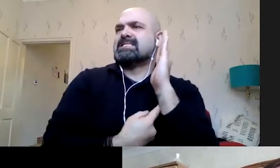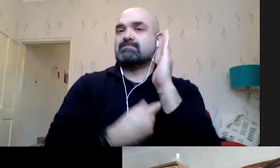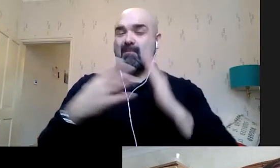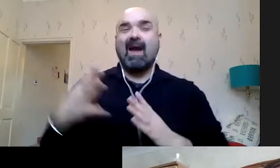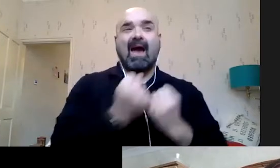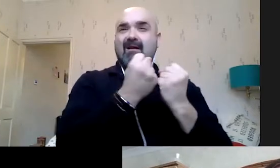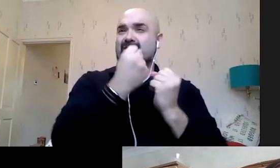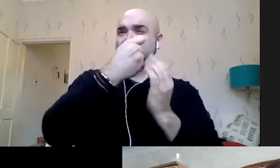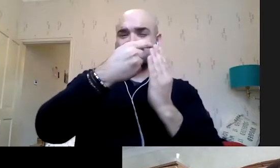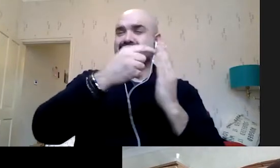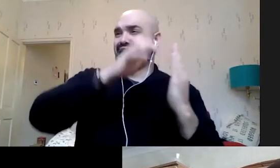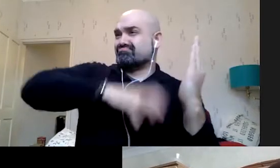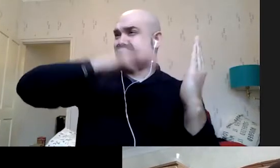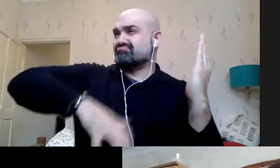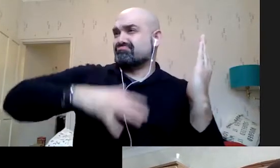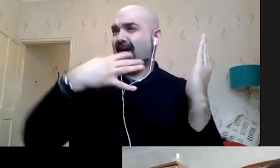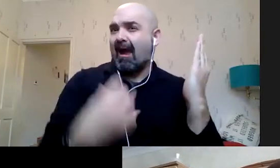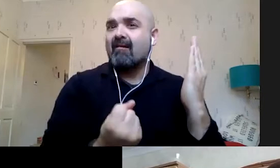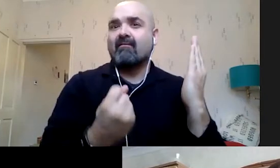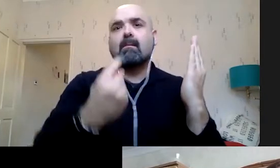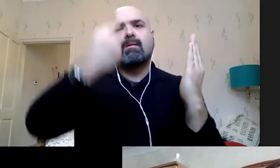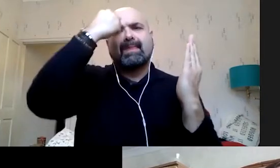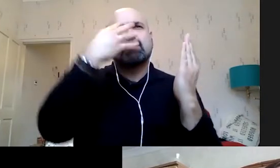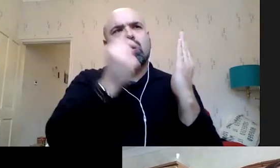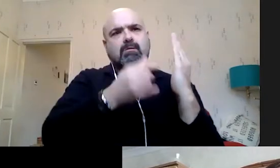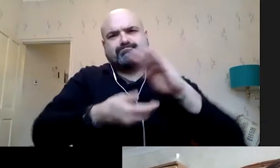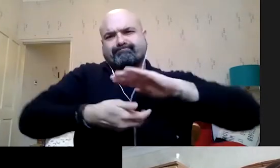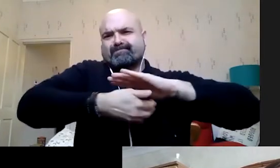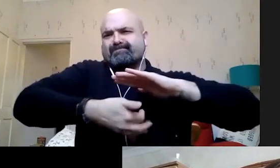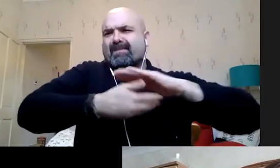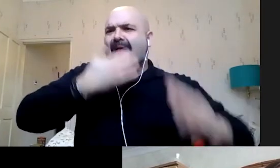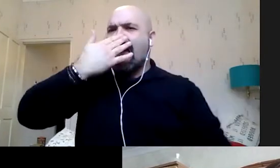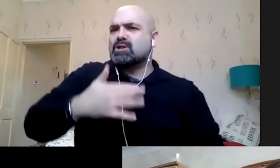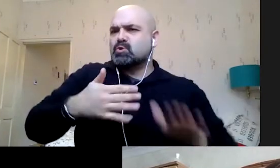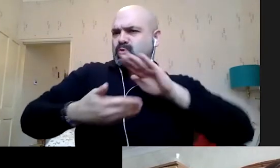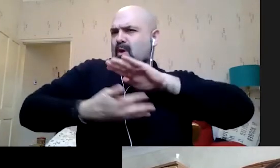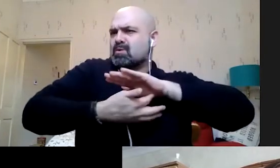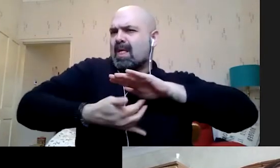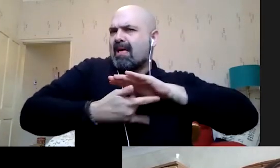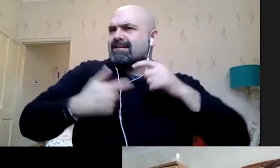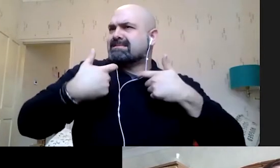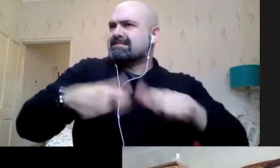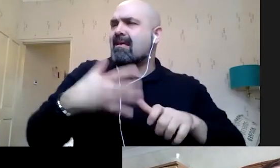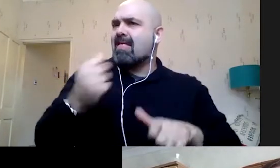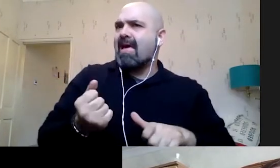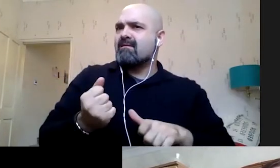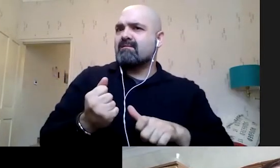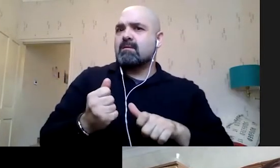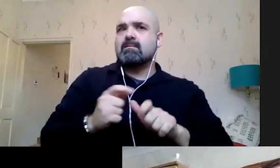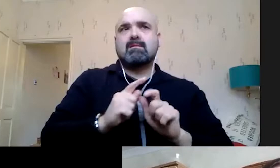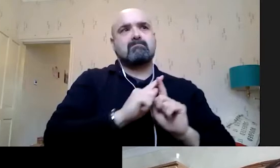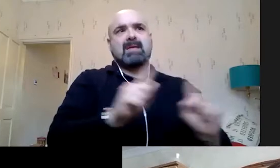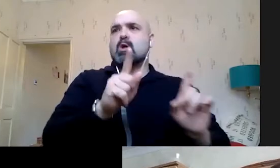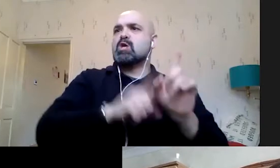all of that in writing. But do you think that some of those underlying attitudes are still there, or that young people feel that they're still there